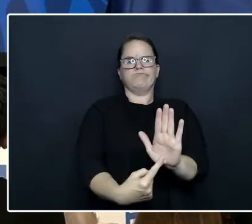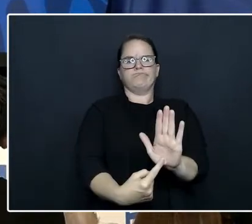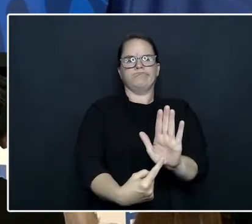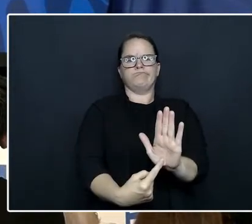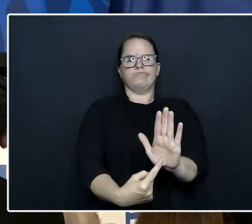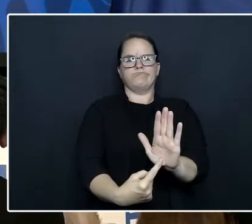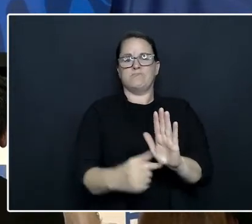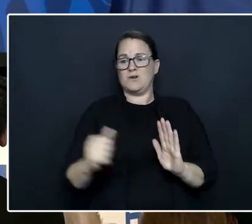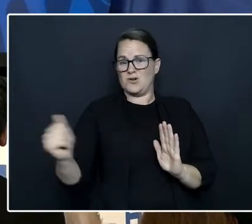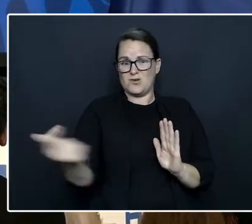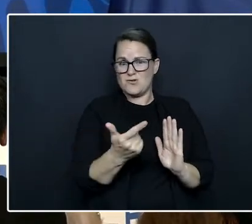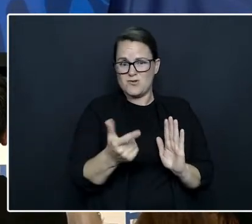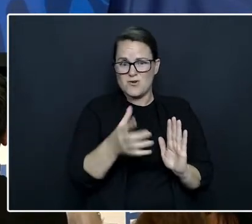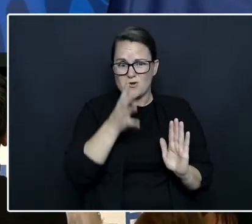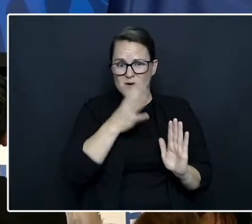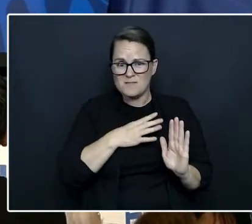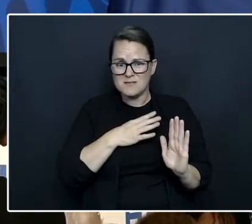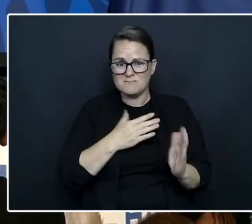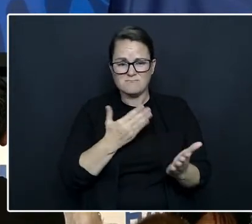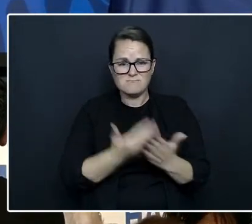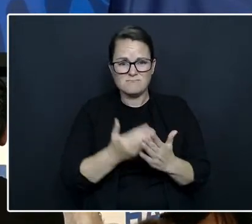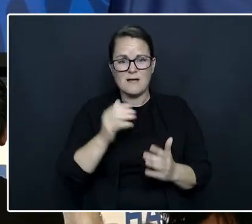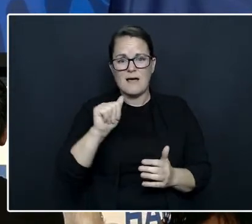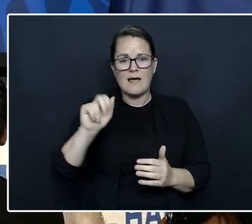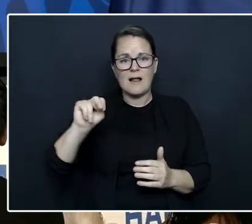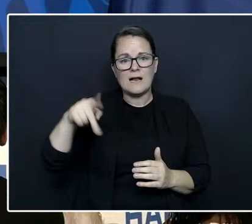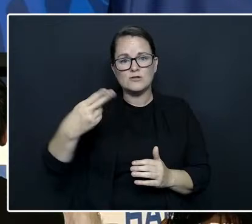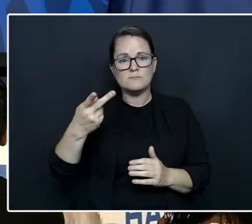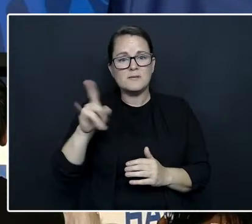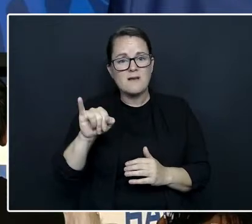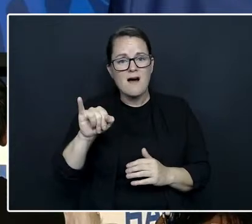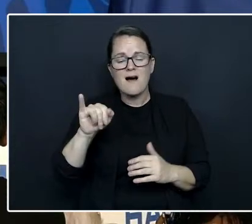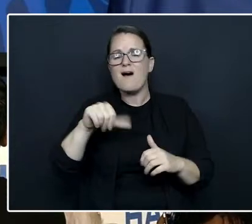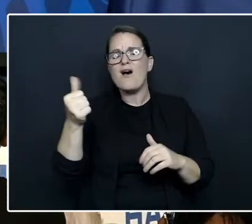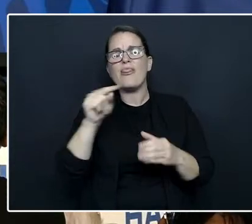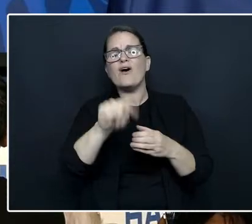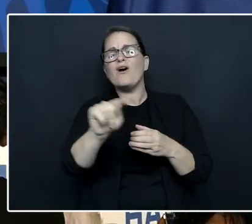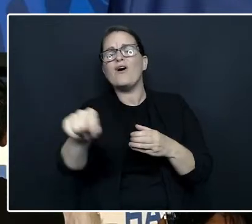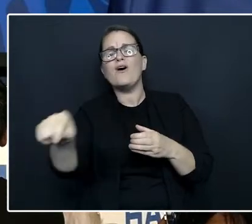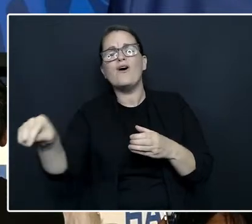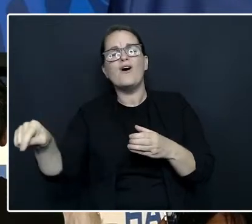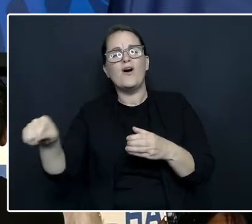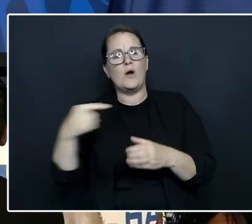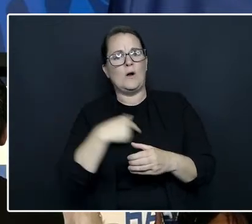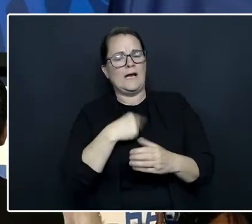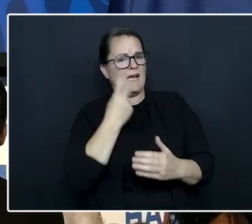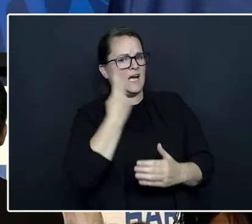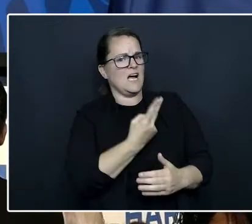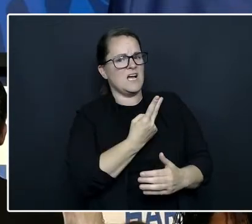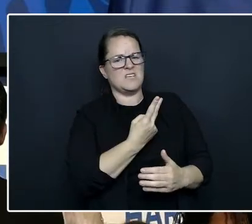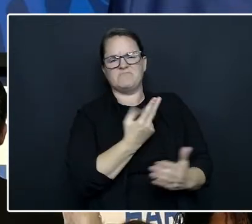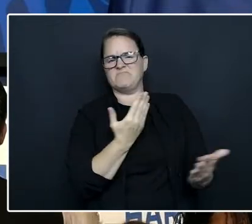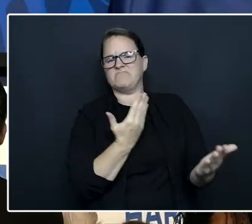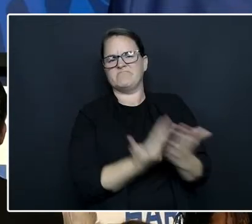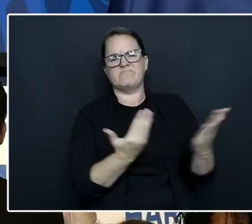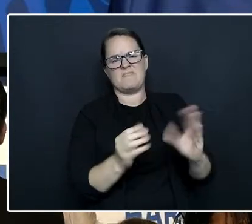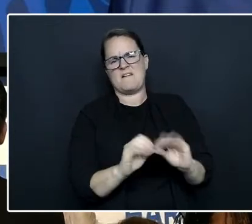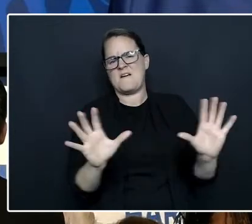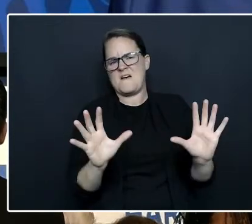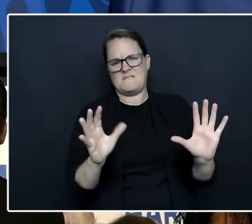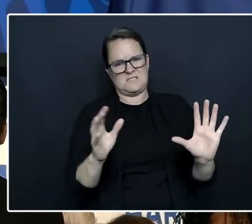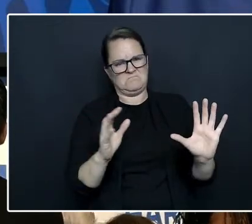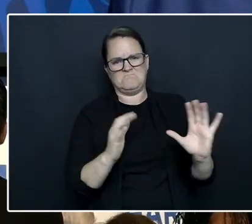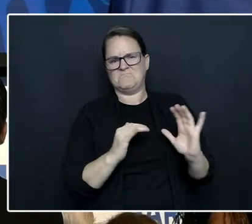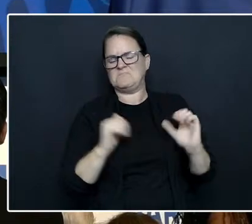AANHPI people, and so many others that there's nothing we cannot conquer.